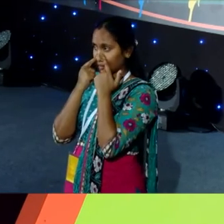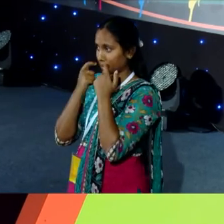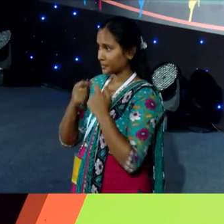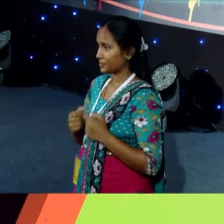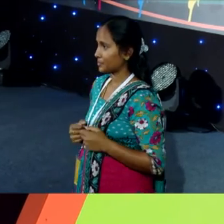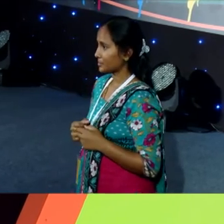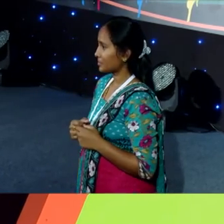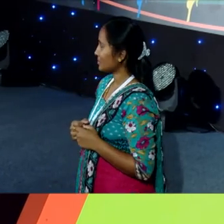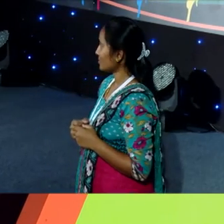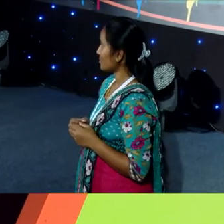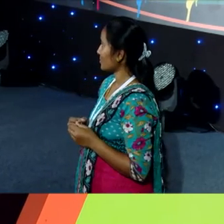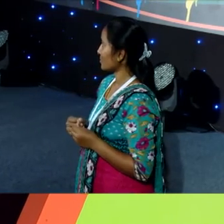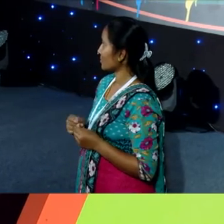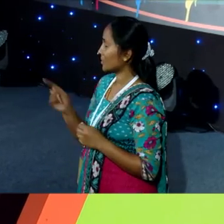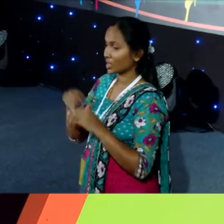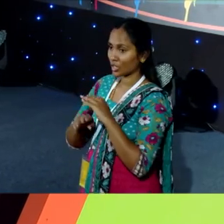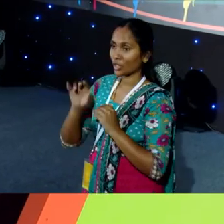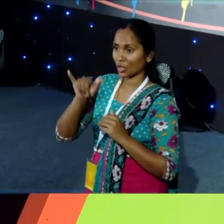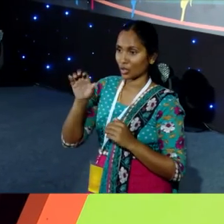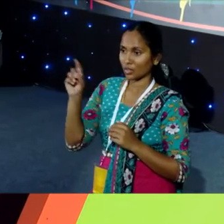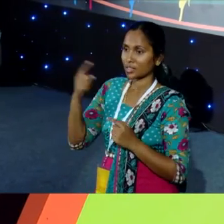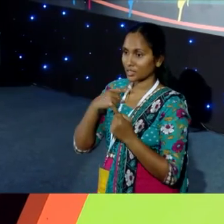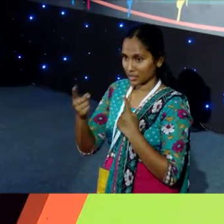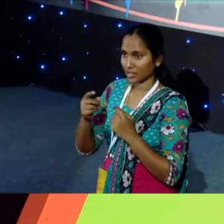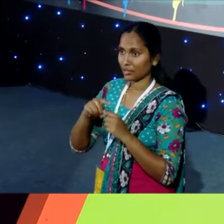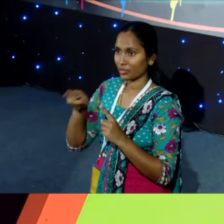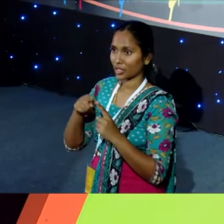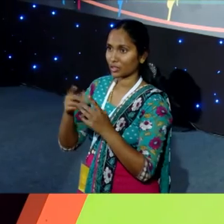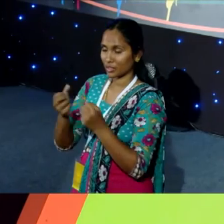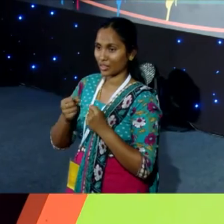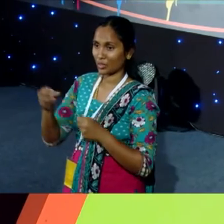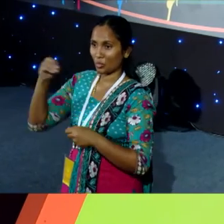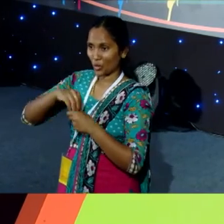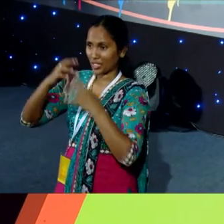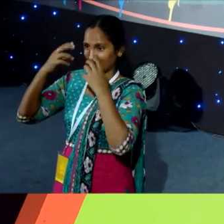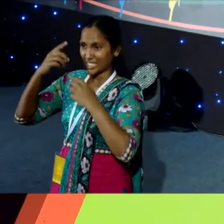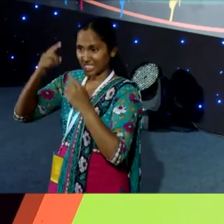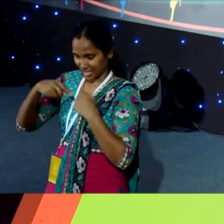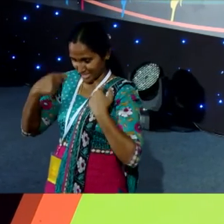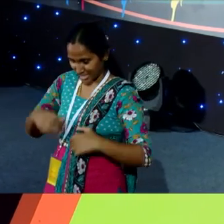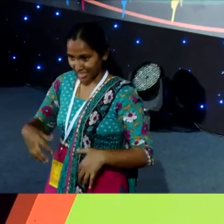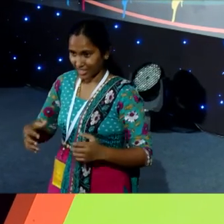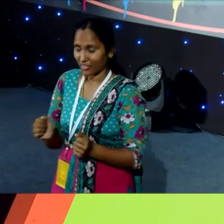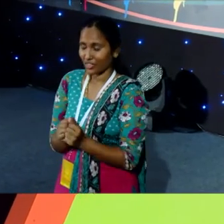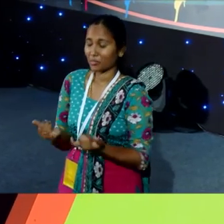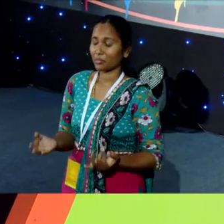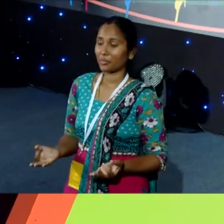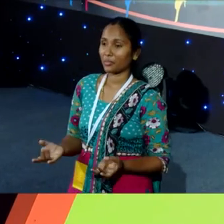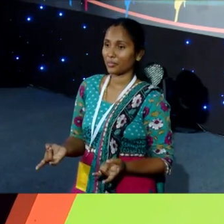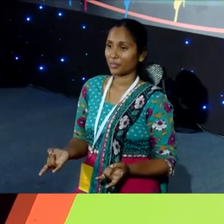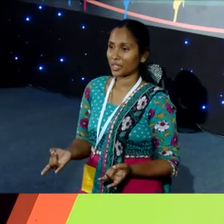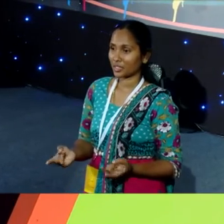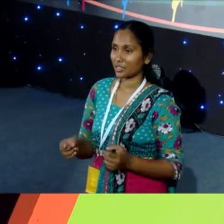In our yogic sciences, when all your chakras in your body open up through meditation